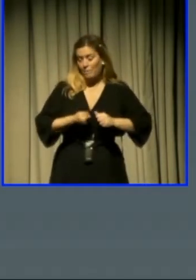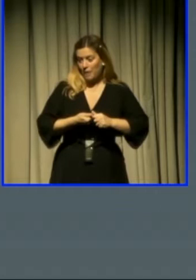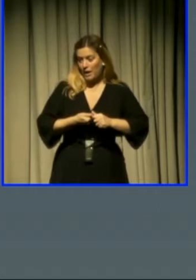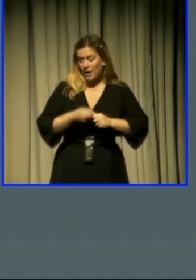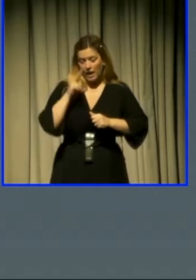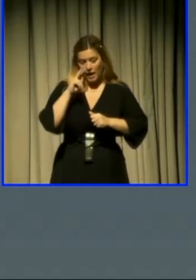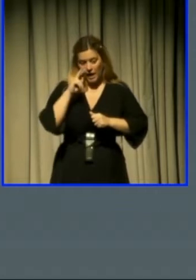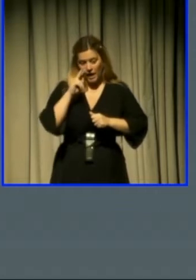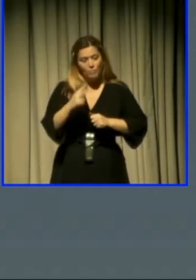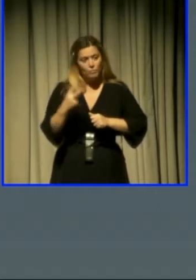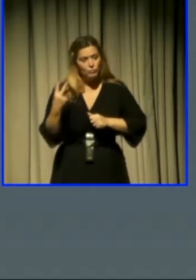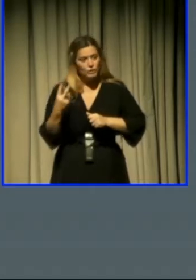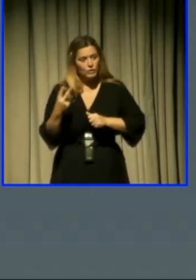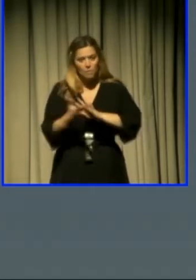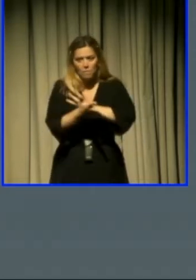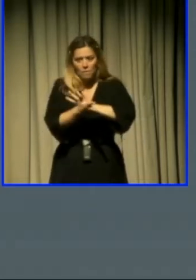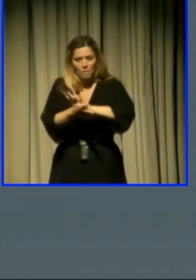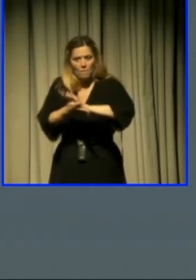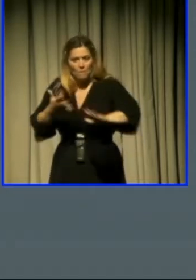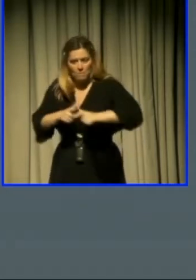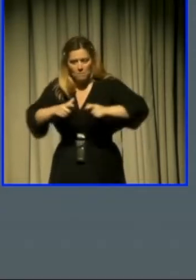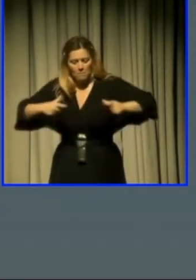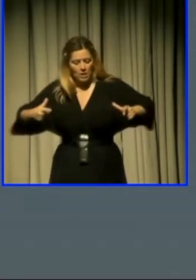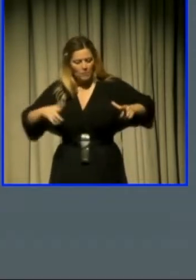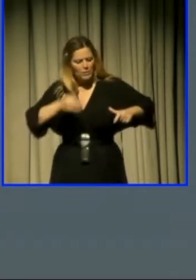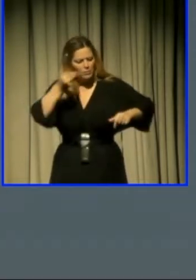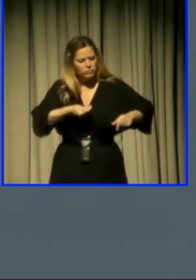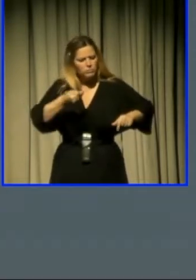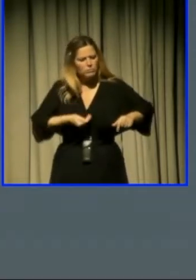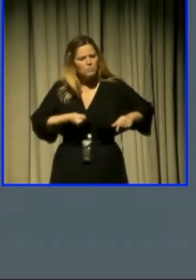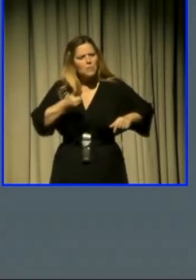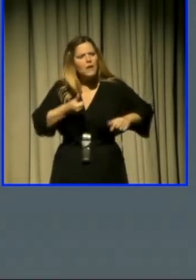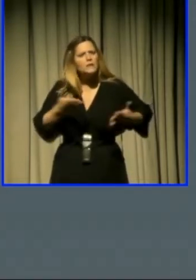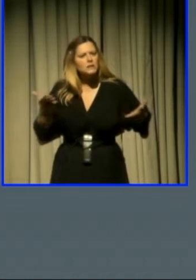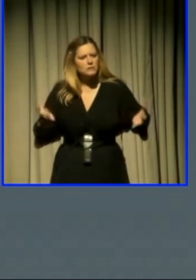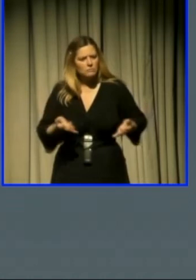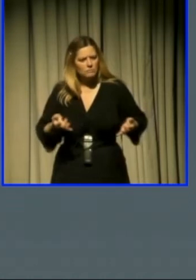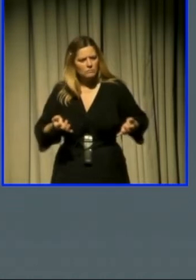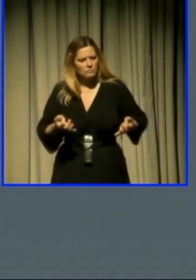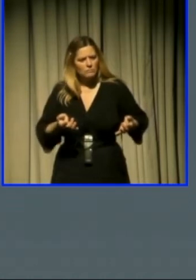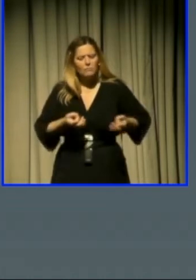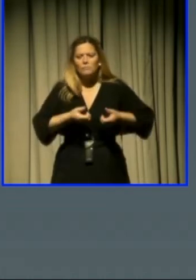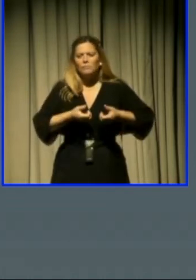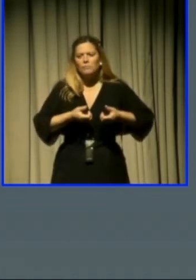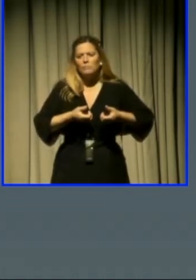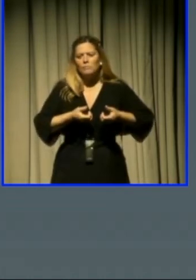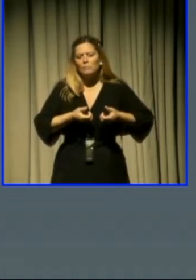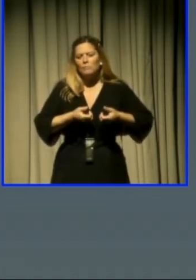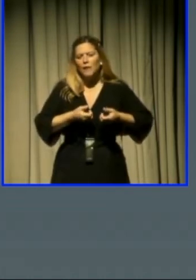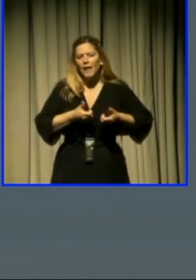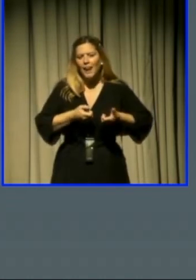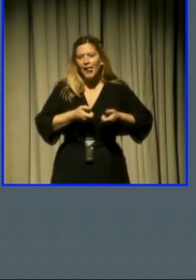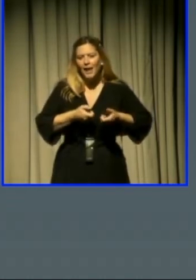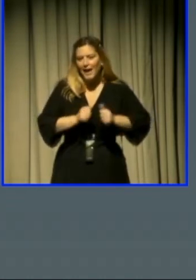but more importantly, we've really picked up on gaming is no longer just for gameplay. It's not just for entertainment. And